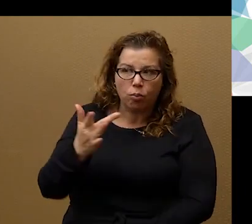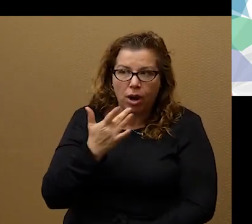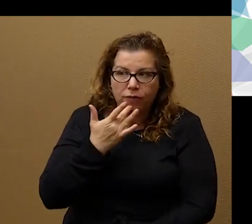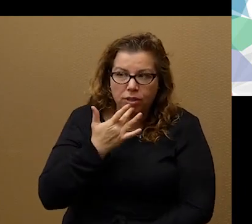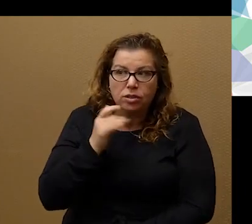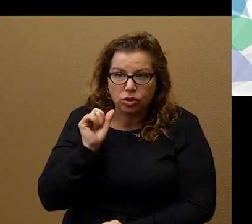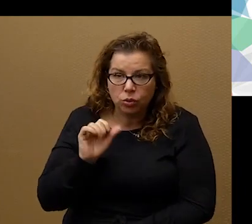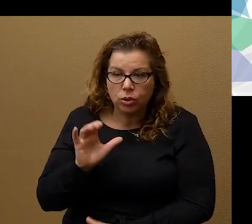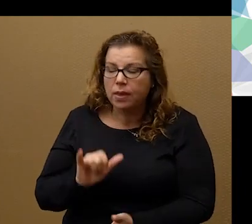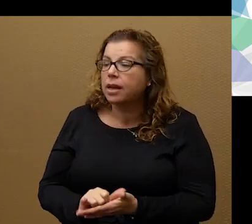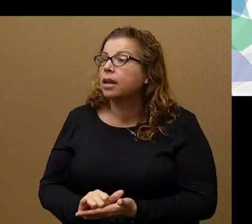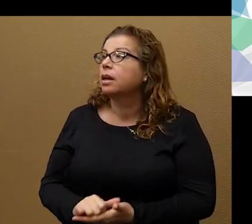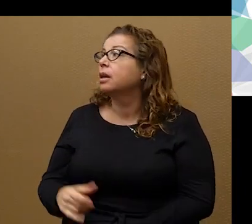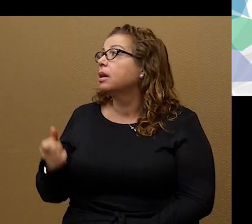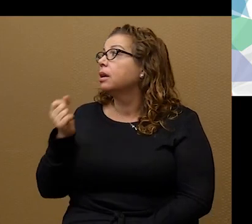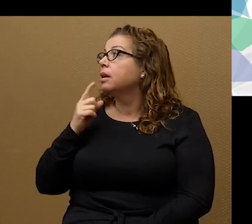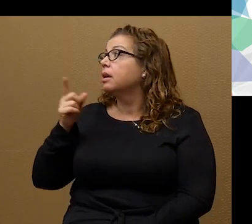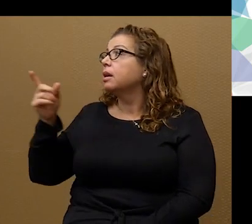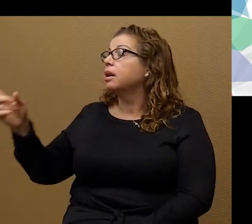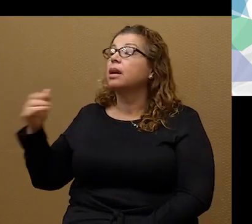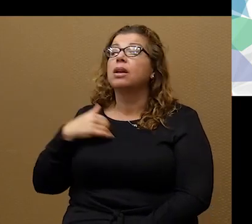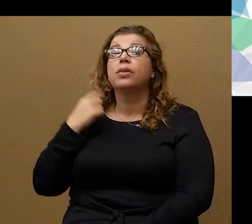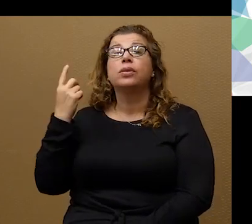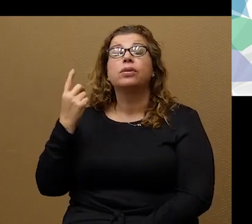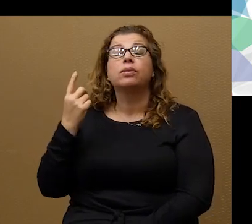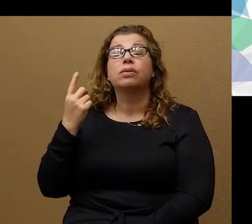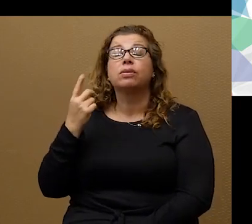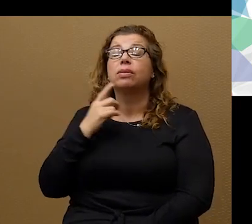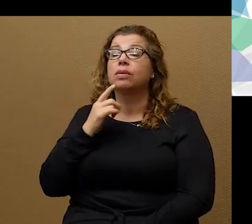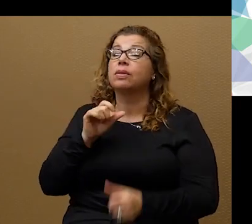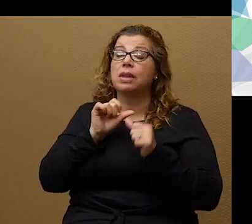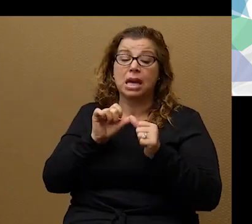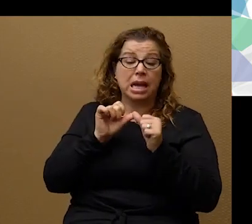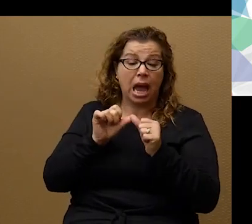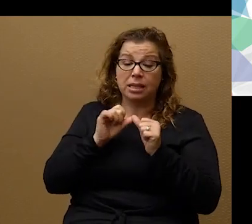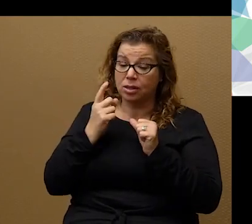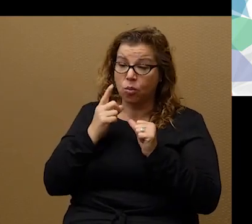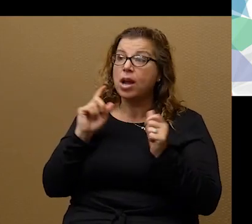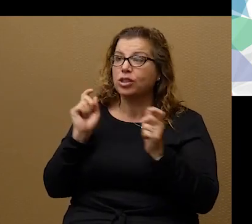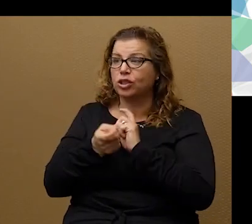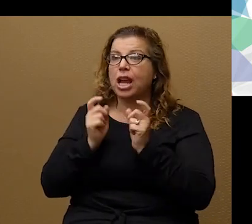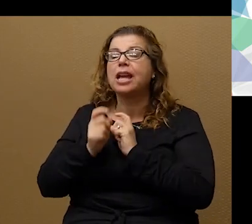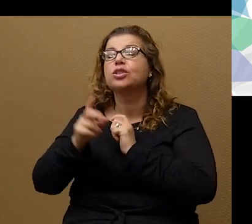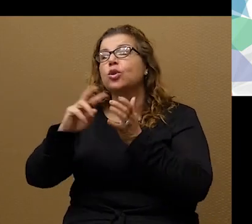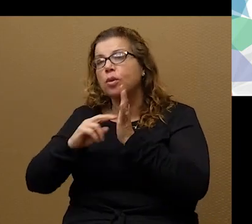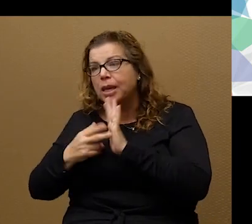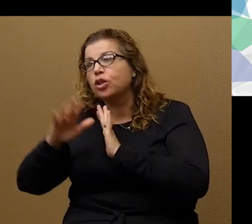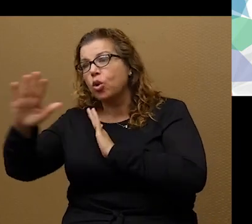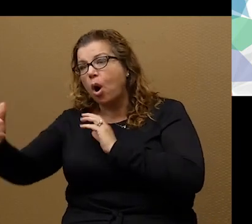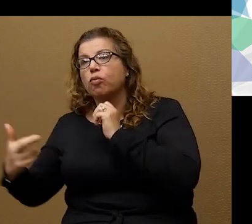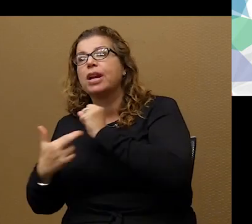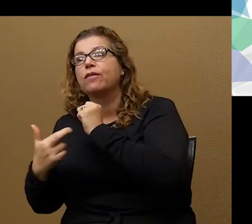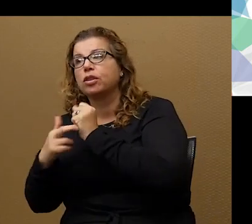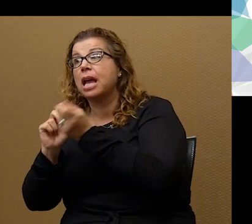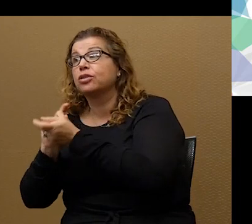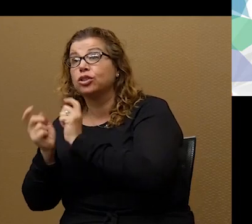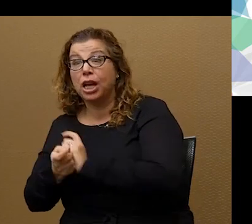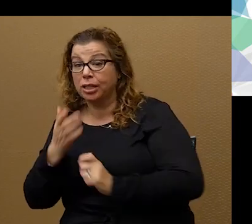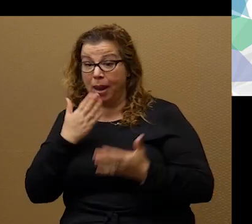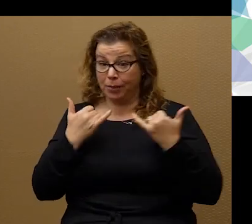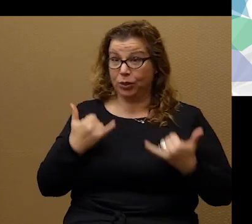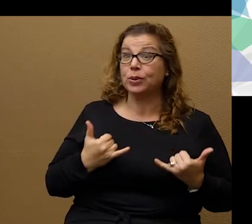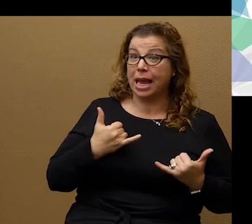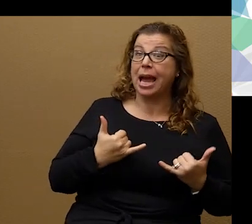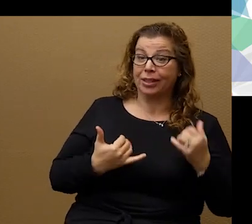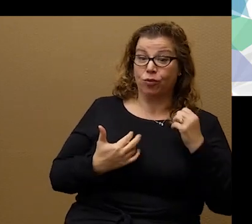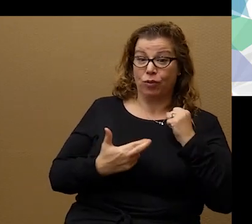The only constant is change. Be prepared to make change on the reinforcers. The child might like something one day and then the